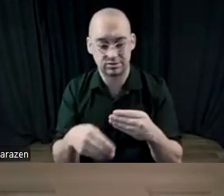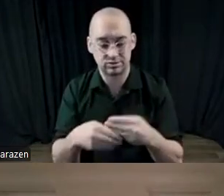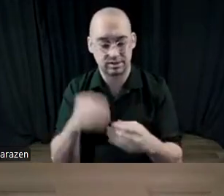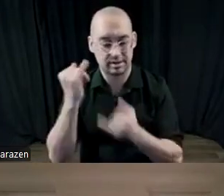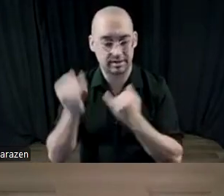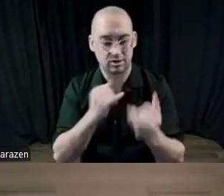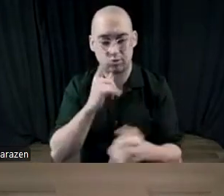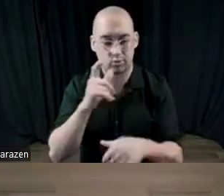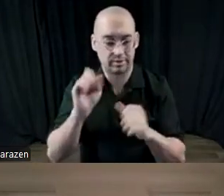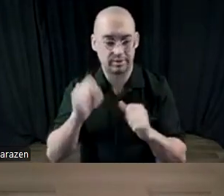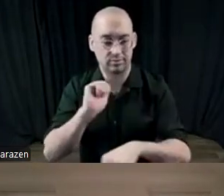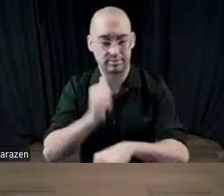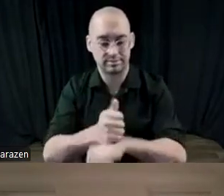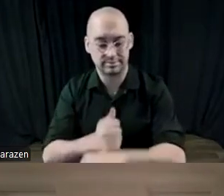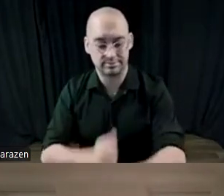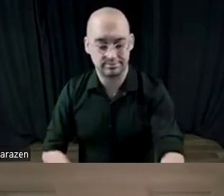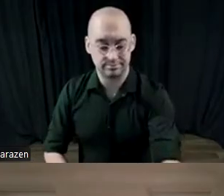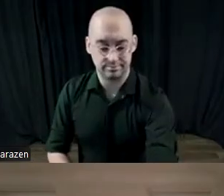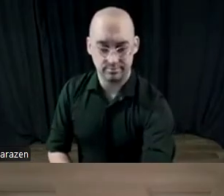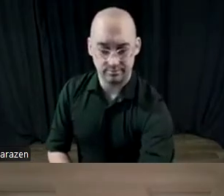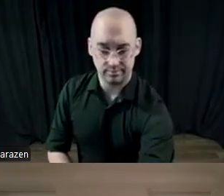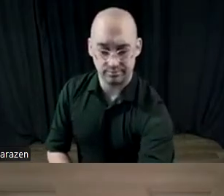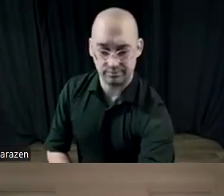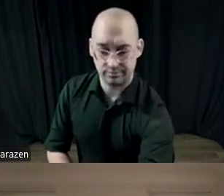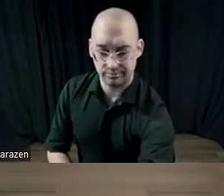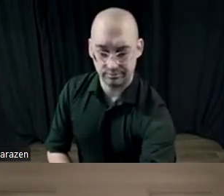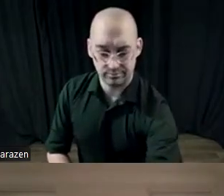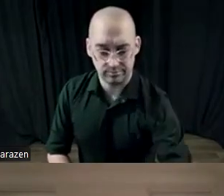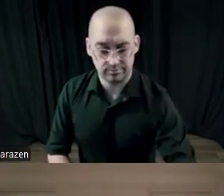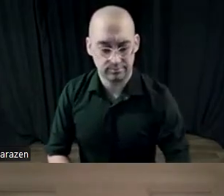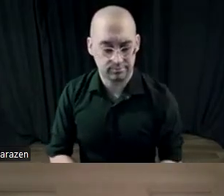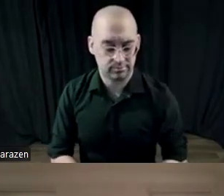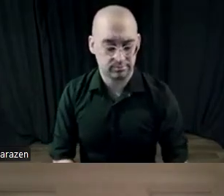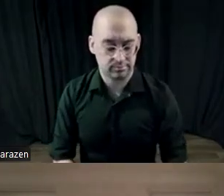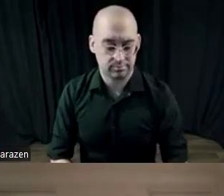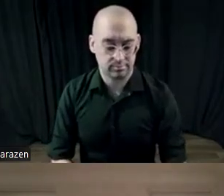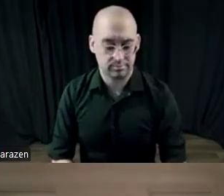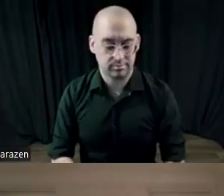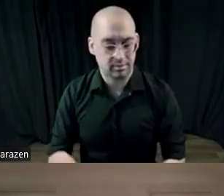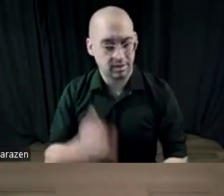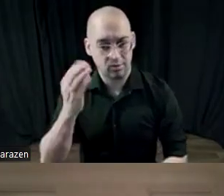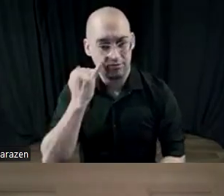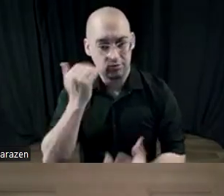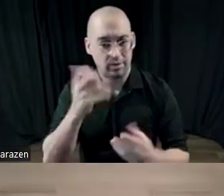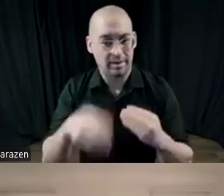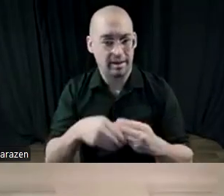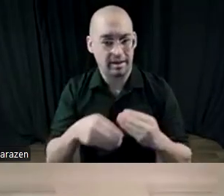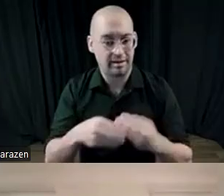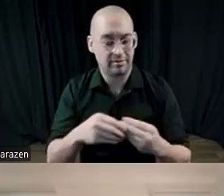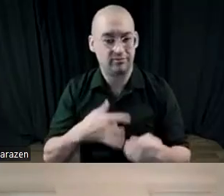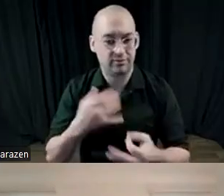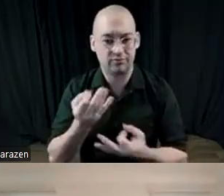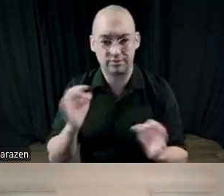could represent. And Sally, I don't know if you had something to add to that, but feel free. Yeah, I kind of going